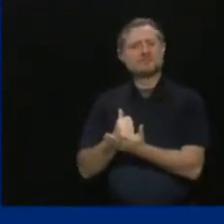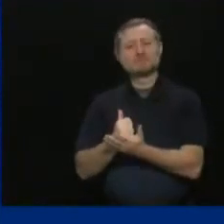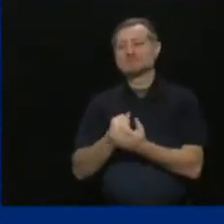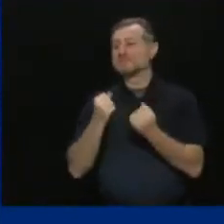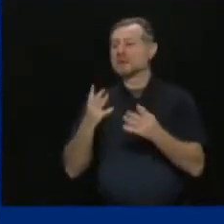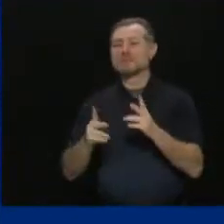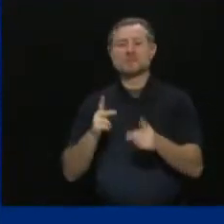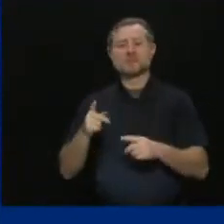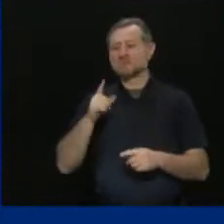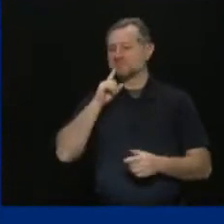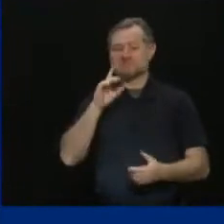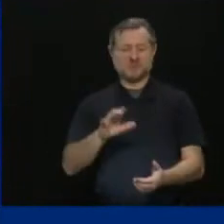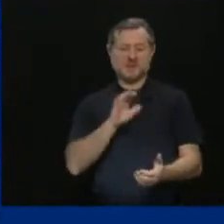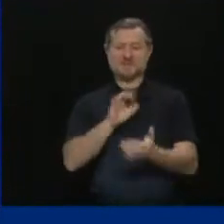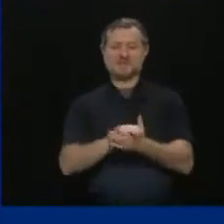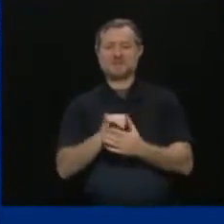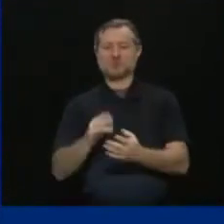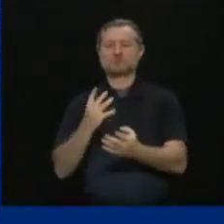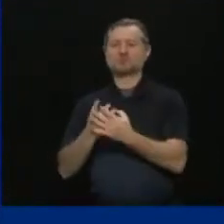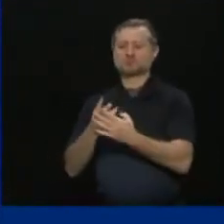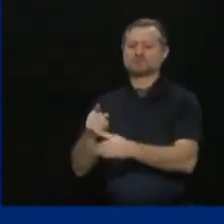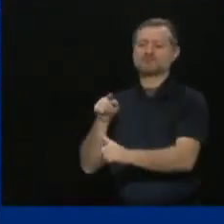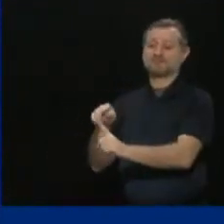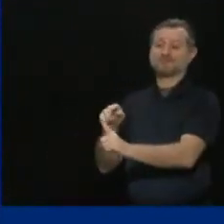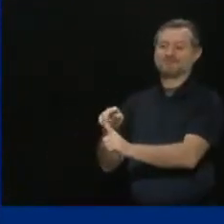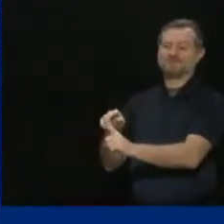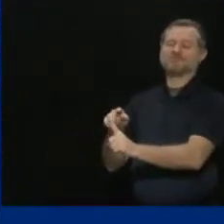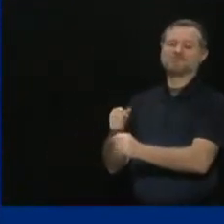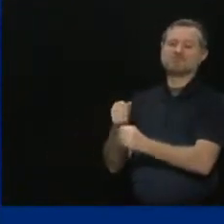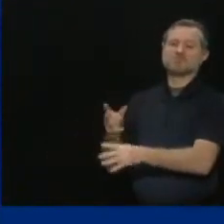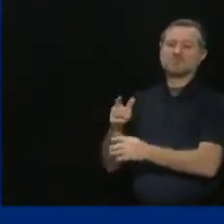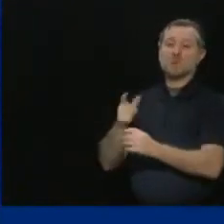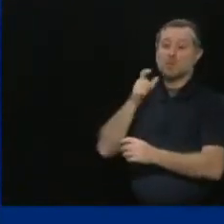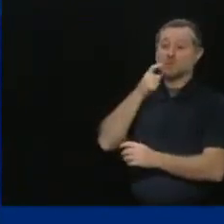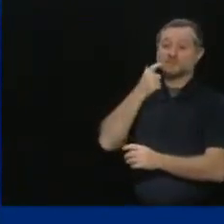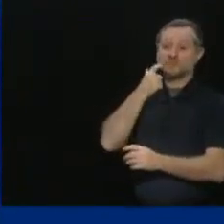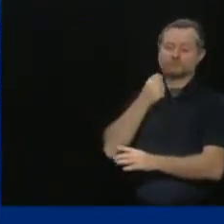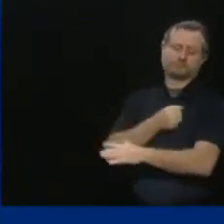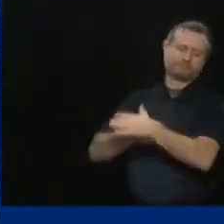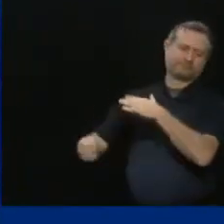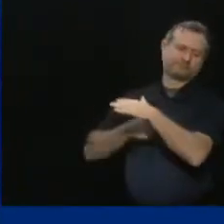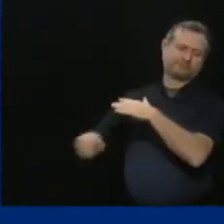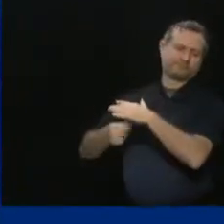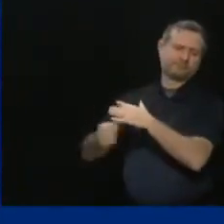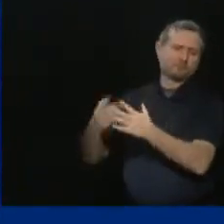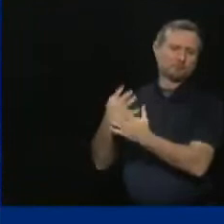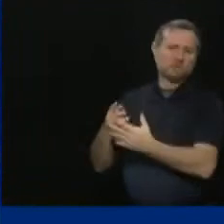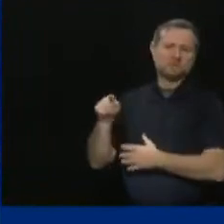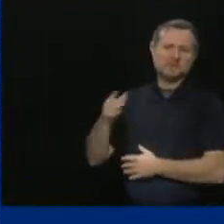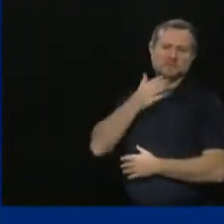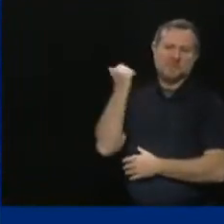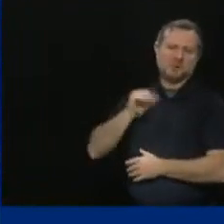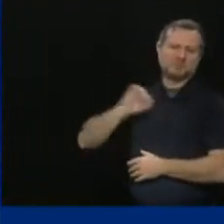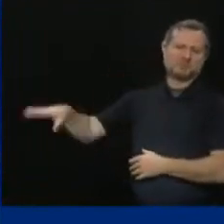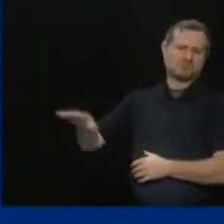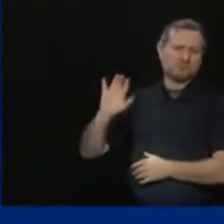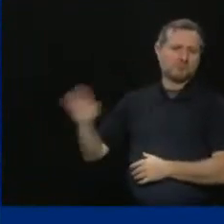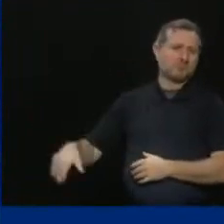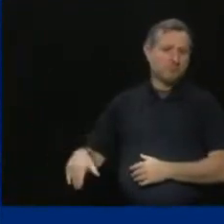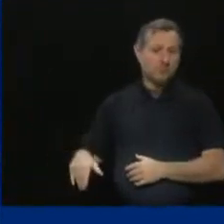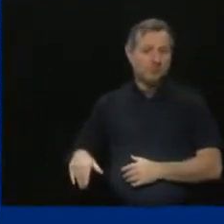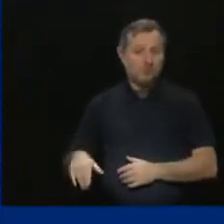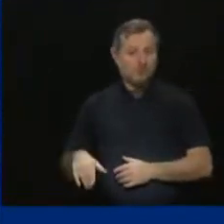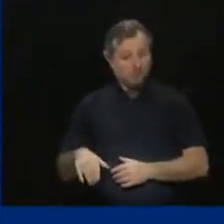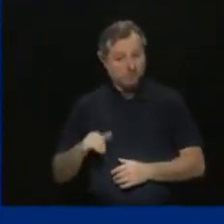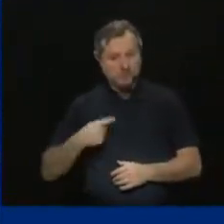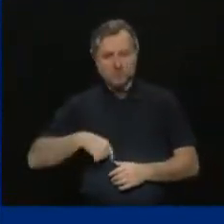believe that jail is where people struggling with addiction belong. We've got a long way today to go,